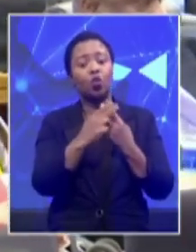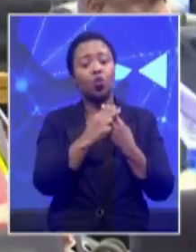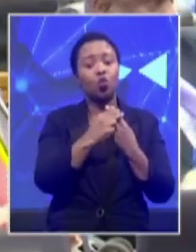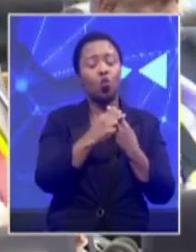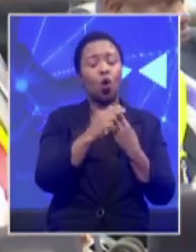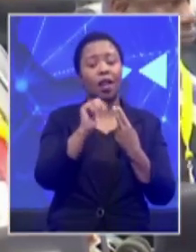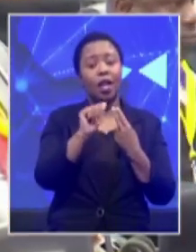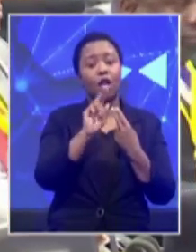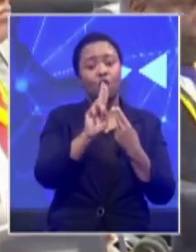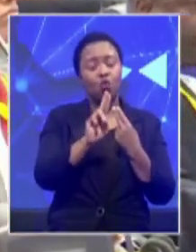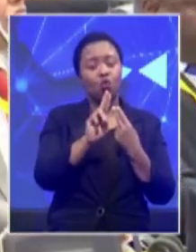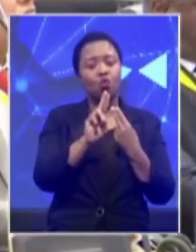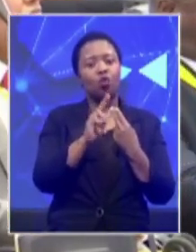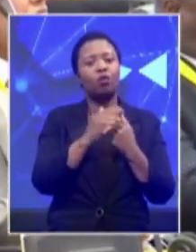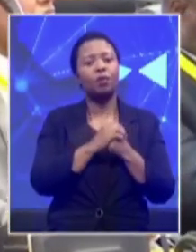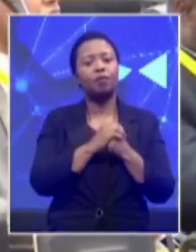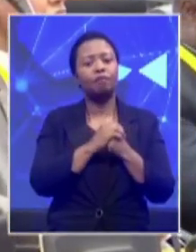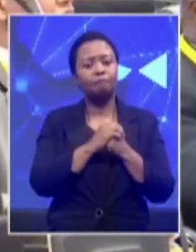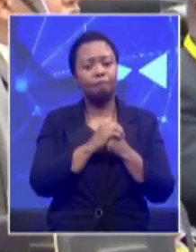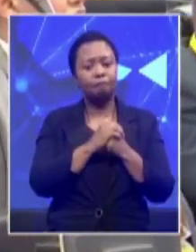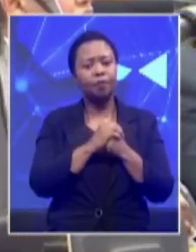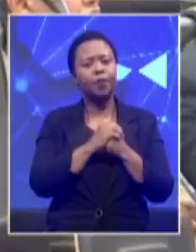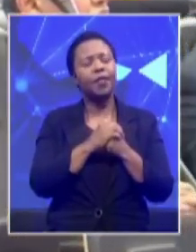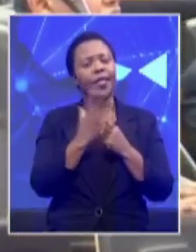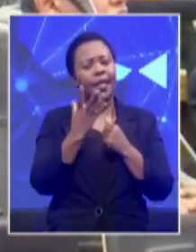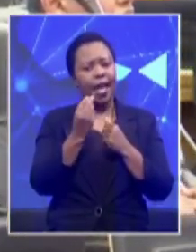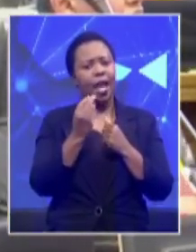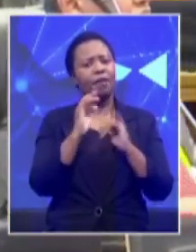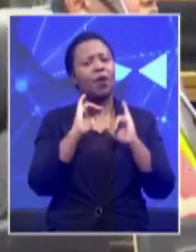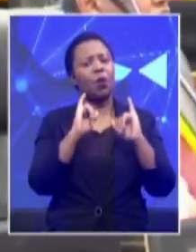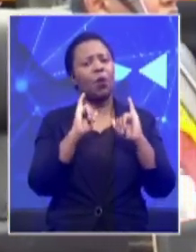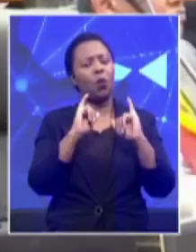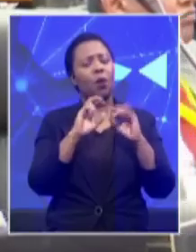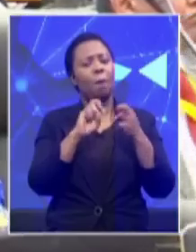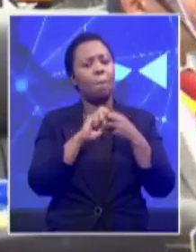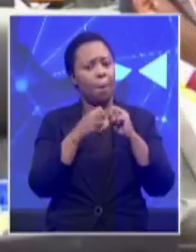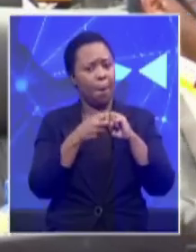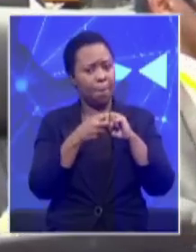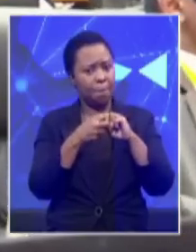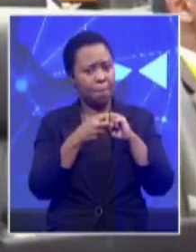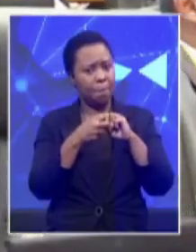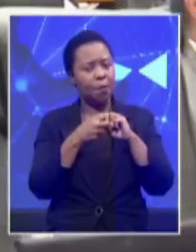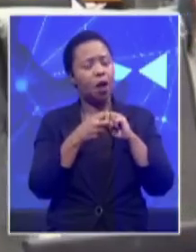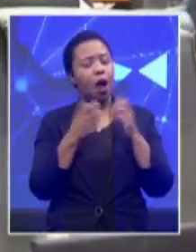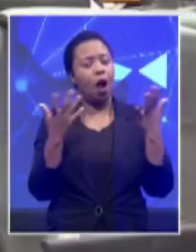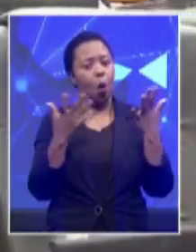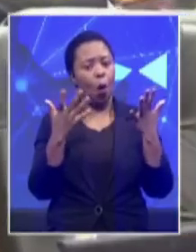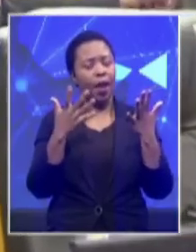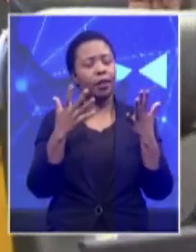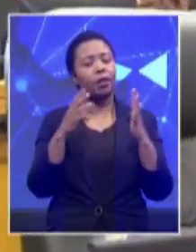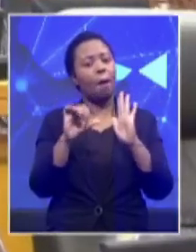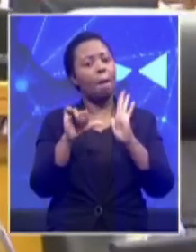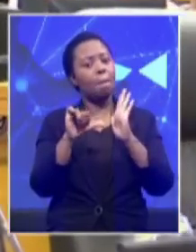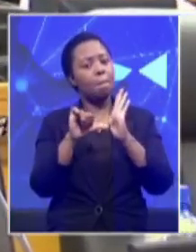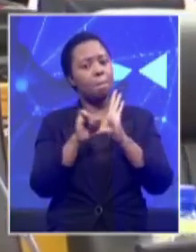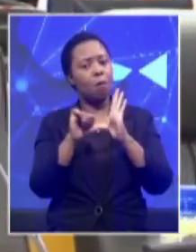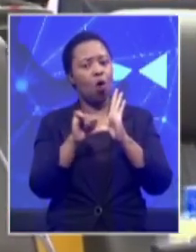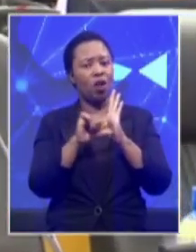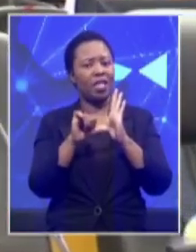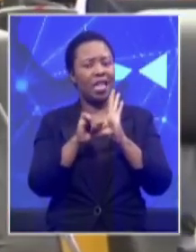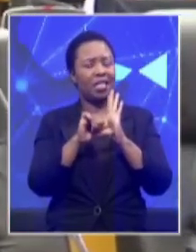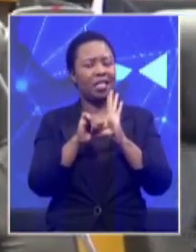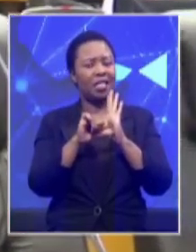luxury of a crisis in one of its key institutions, the Pan-African